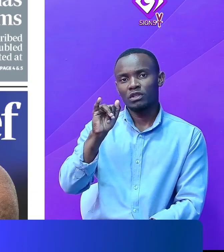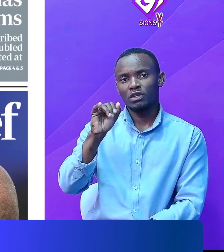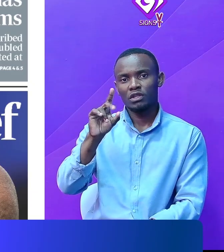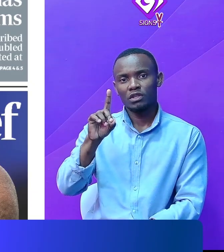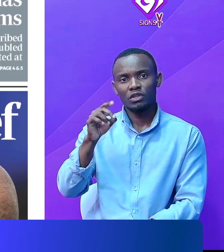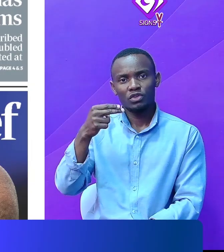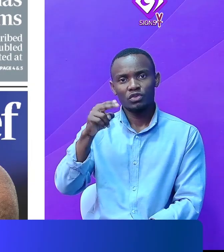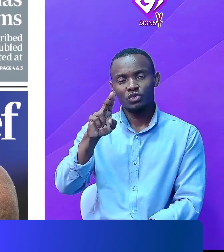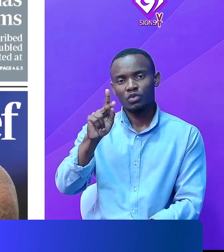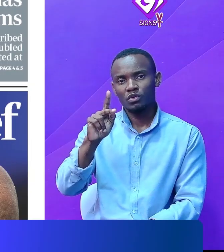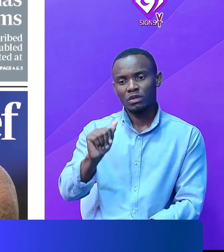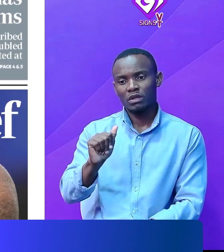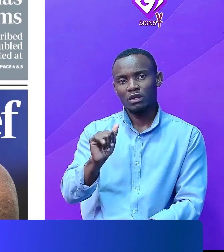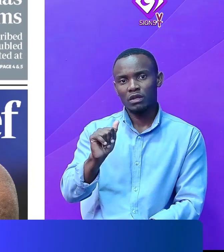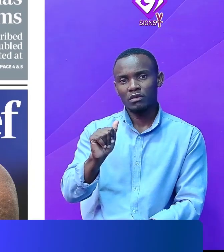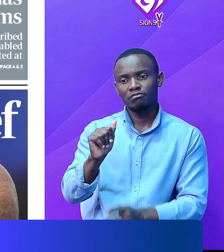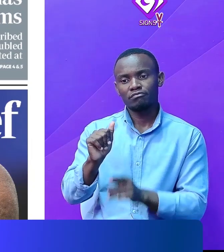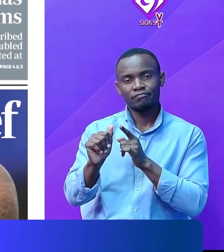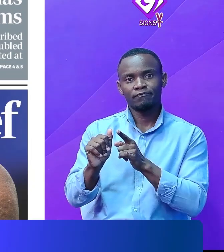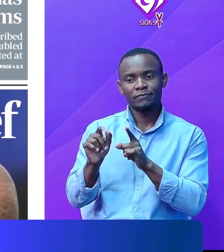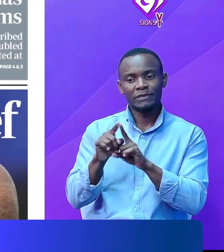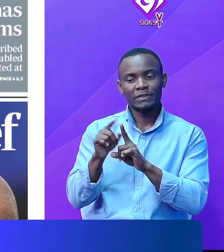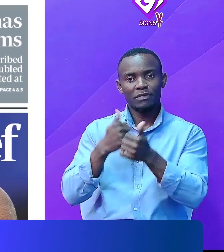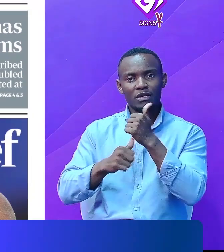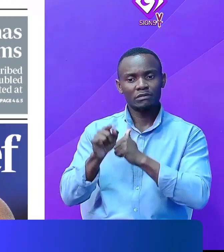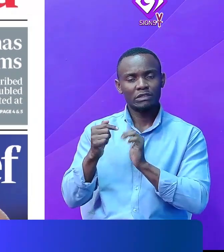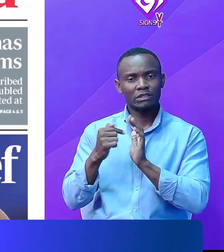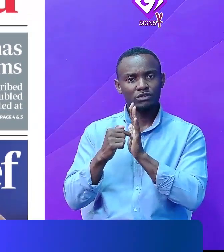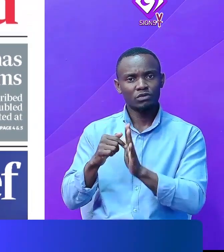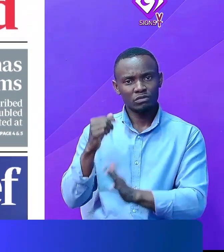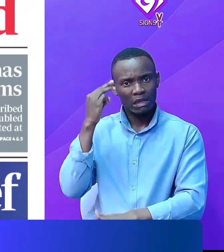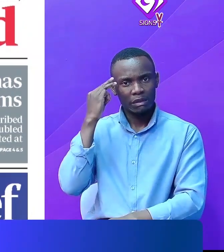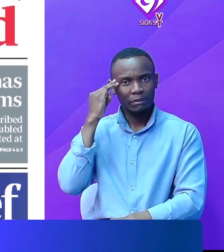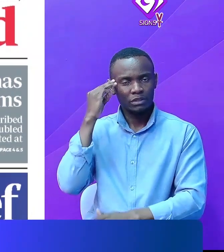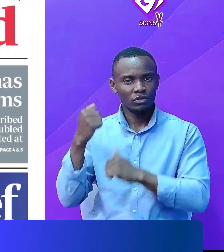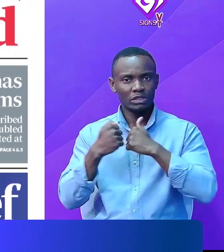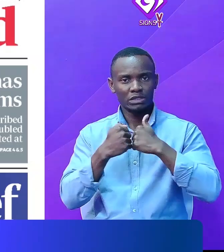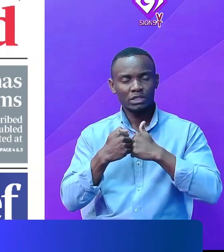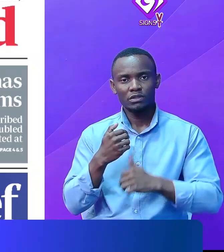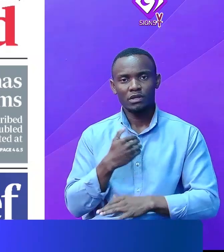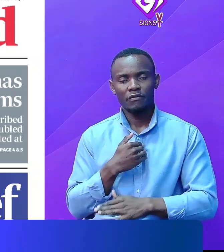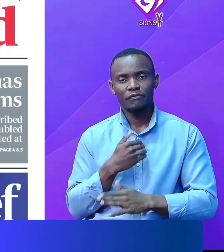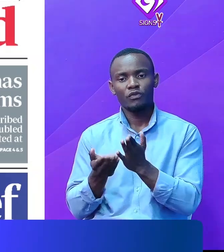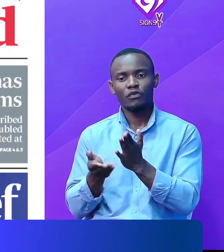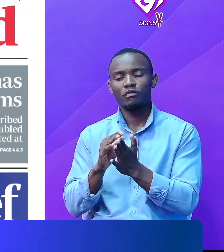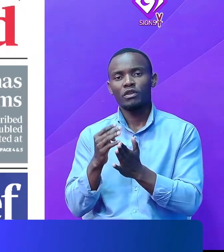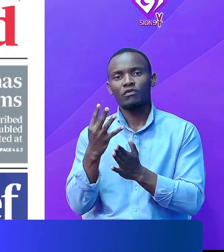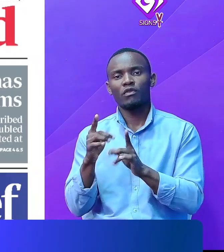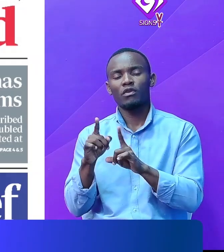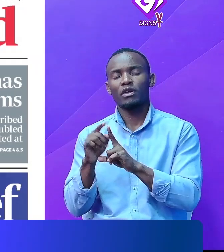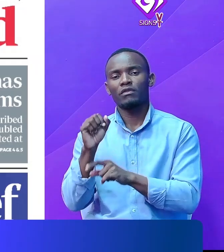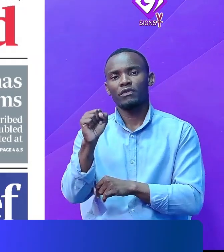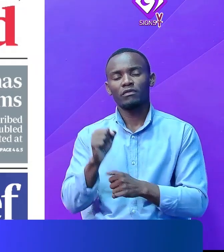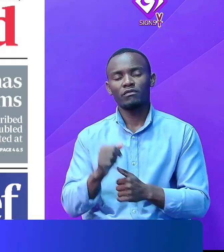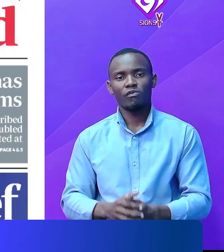mental instabilities. And that story you'll find on page 4 and 5 of the